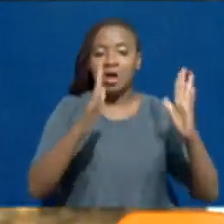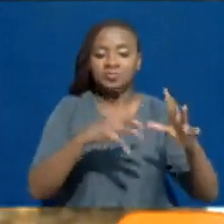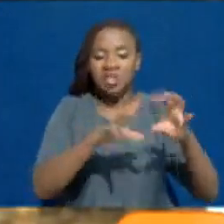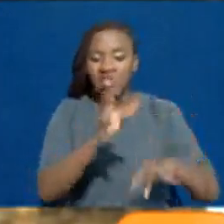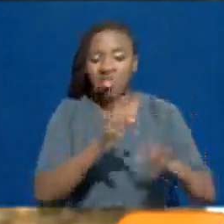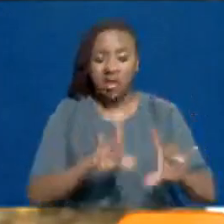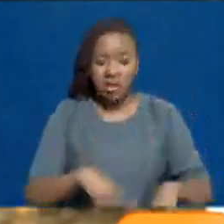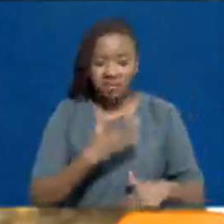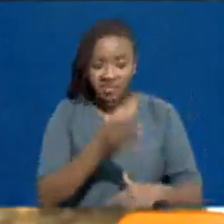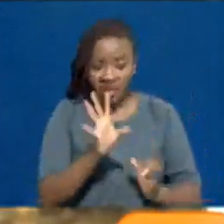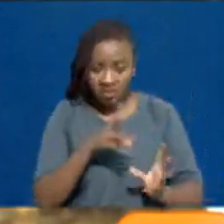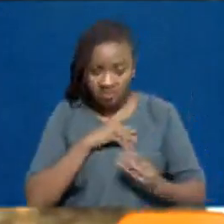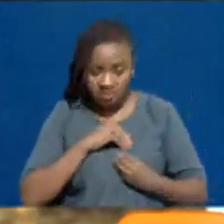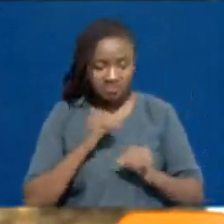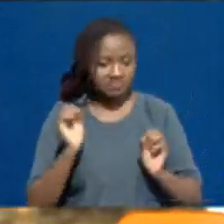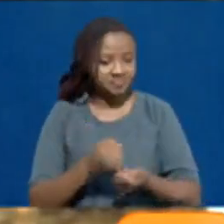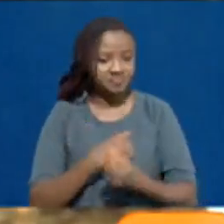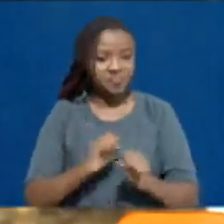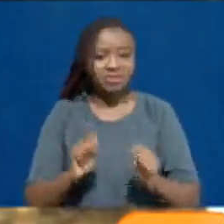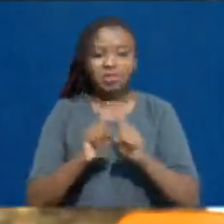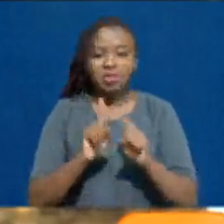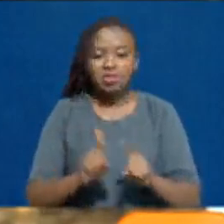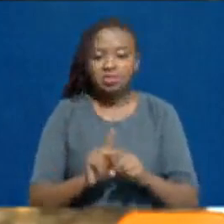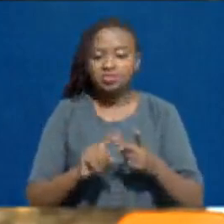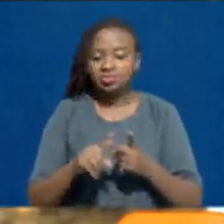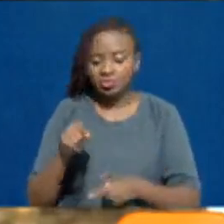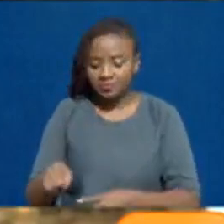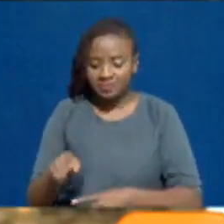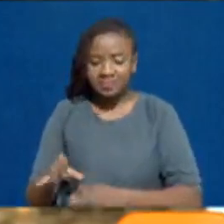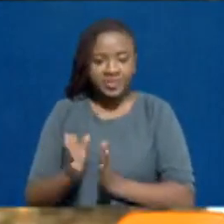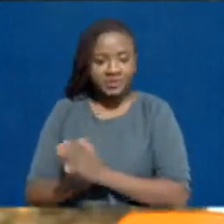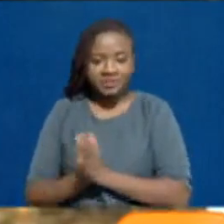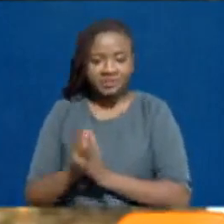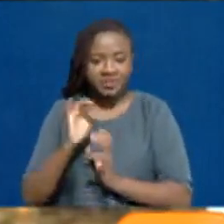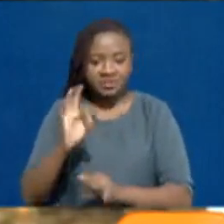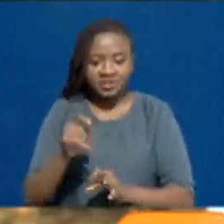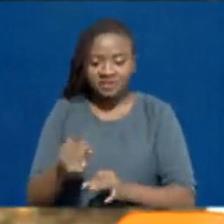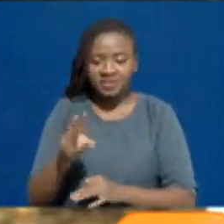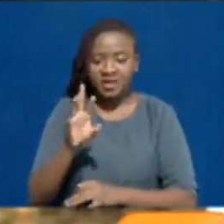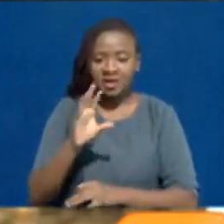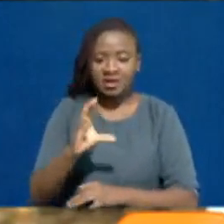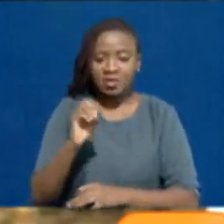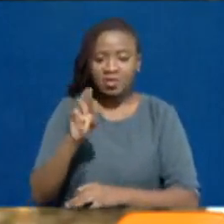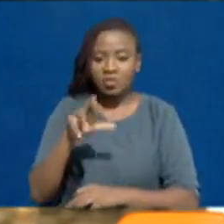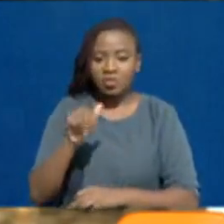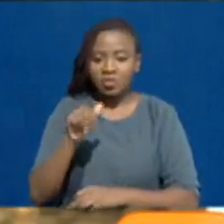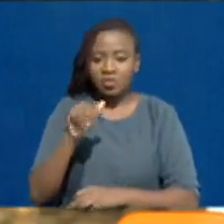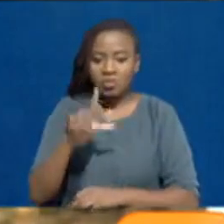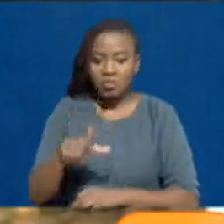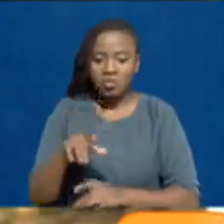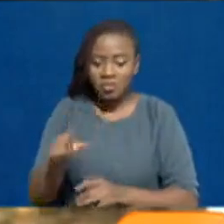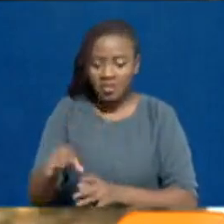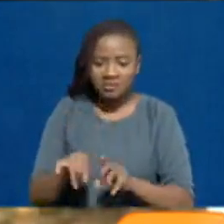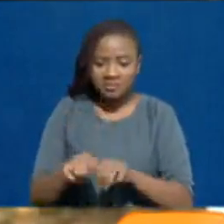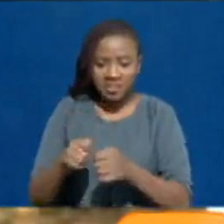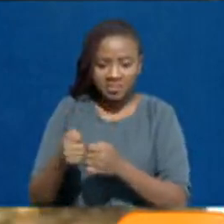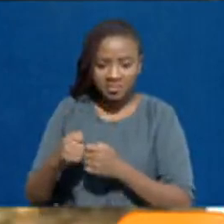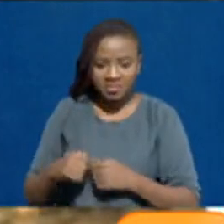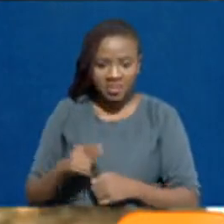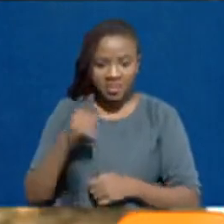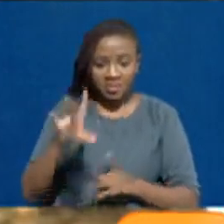samaki naye, uwezi kumweka kwa nyumba gofu. Sababu ile coral ikifa ni kama nyumba gofu kwake. Inabidi ahame atafute nyumba ambayo iko